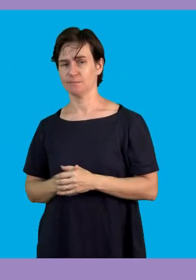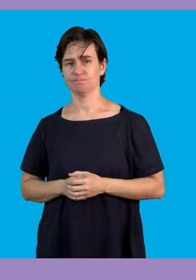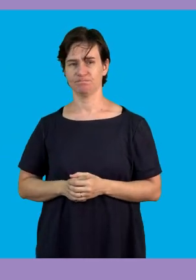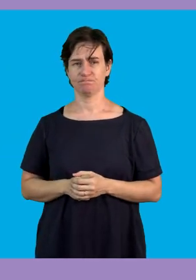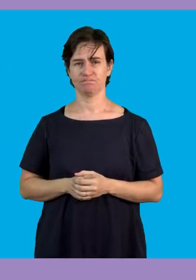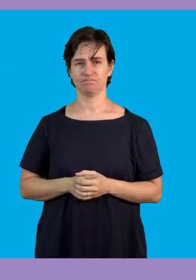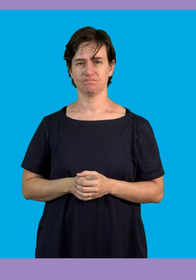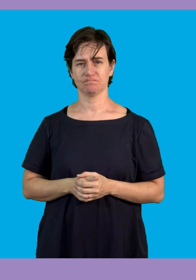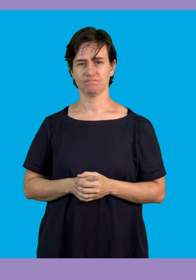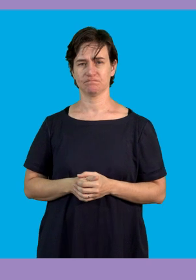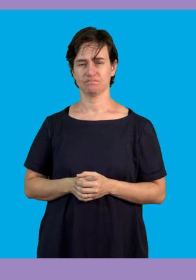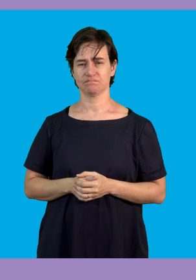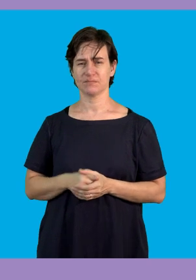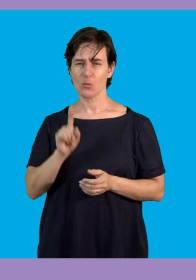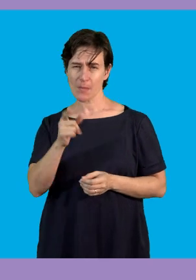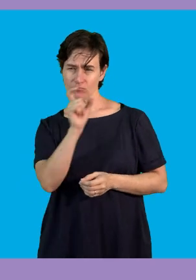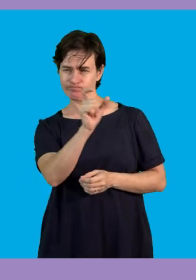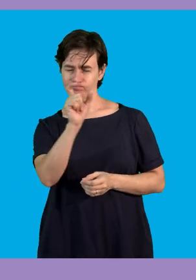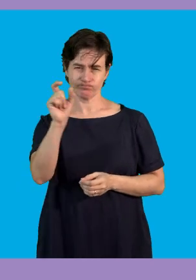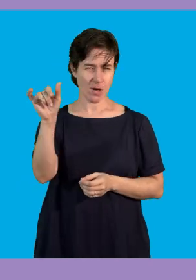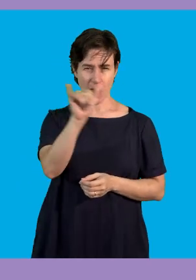for like terms.